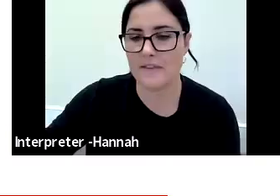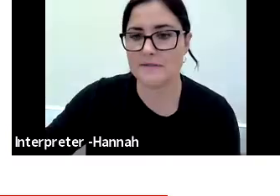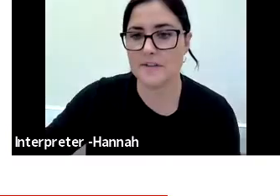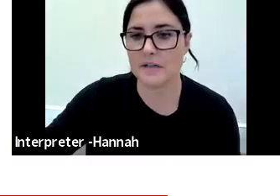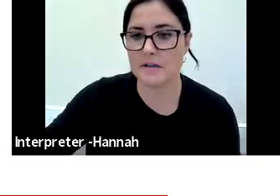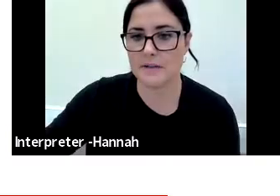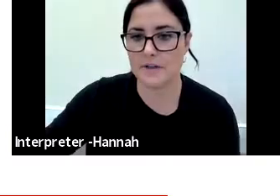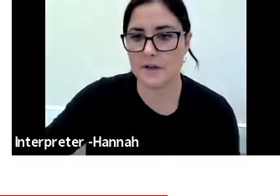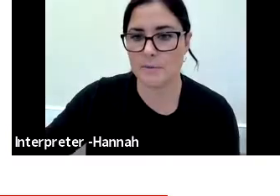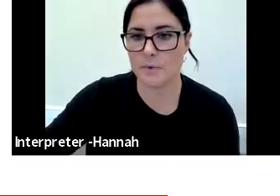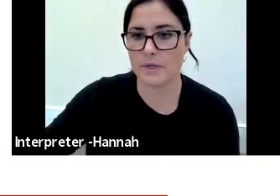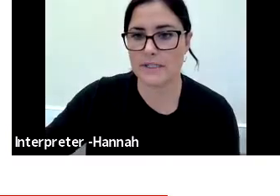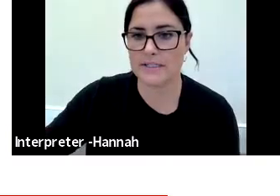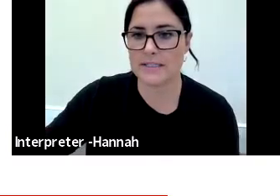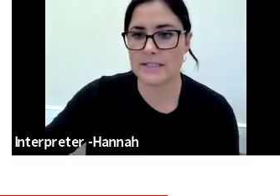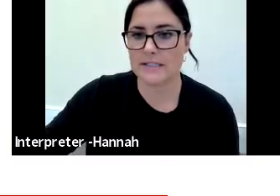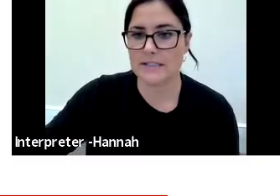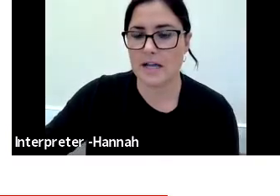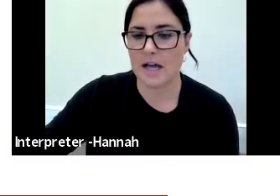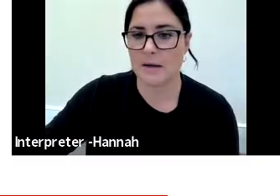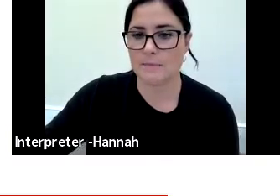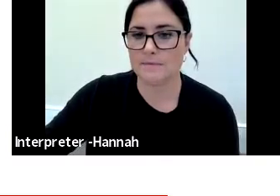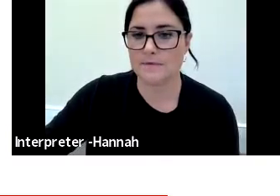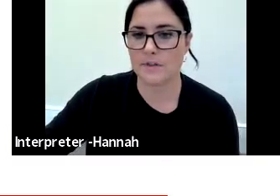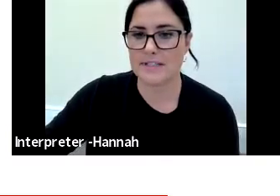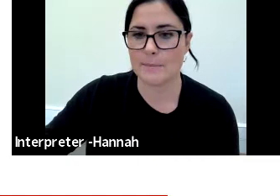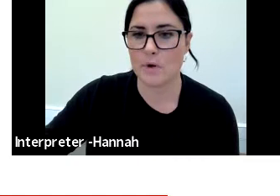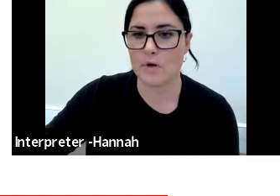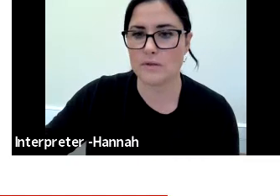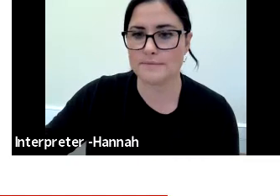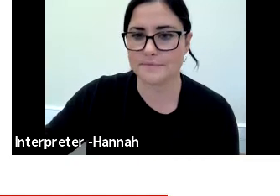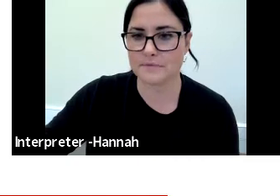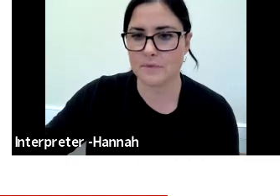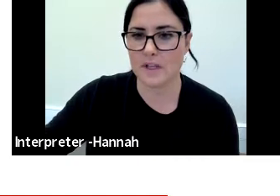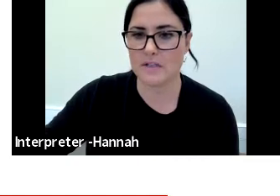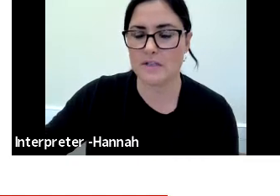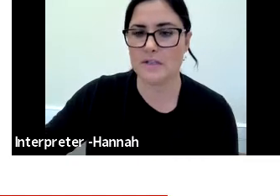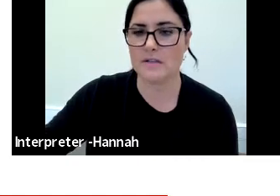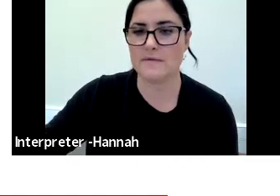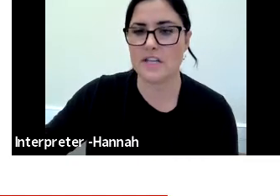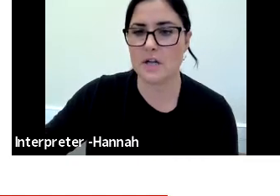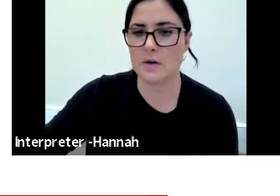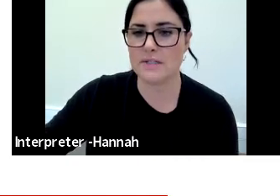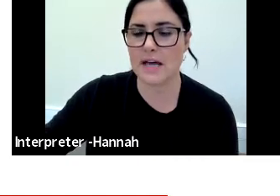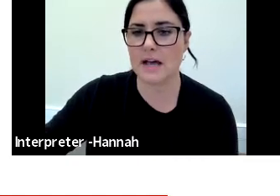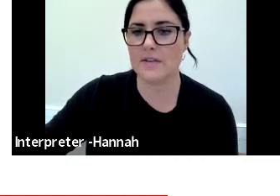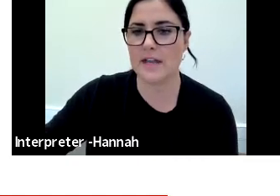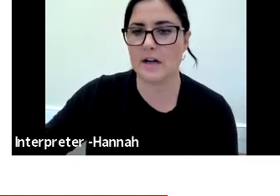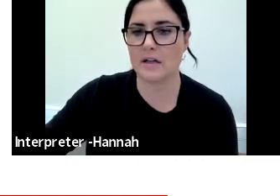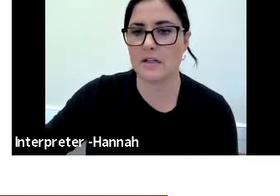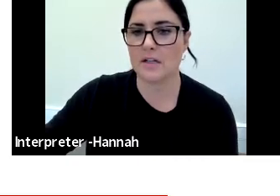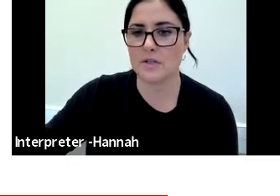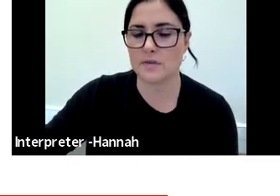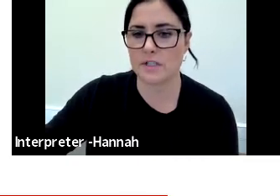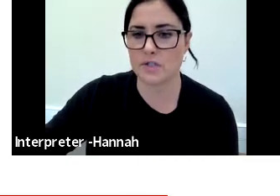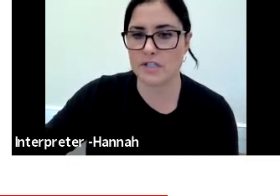And that's very, very important. For example, in videos that